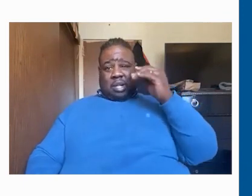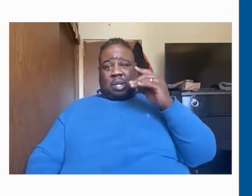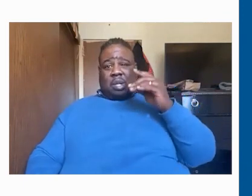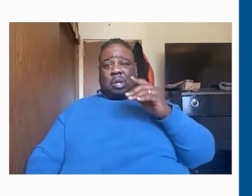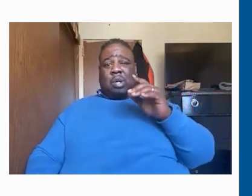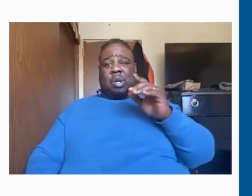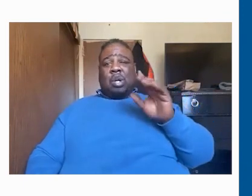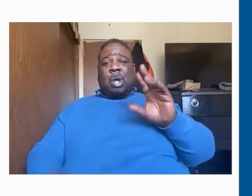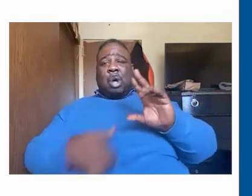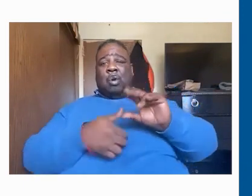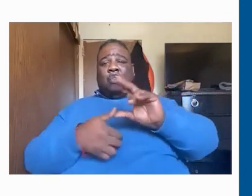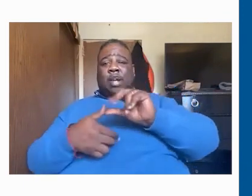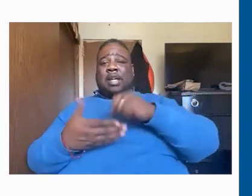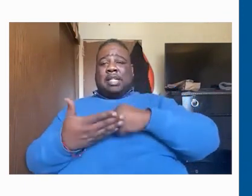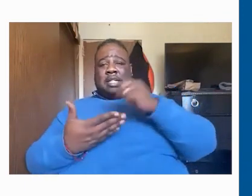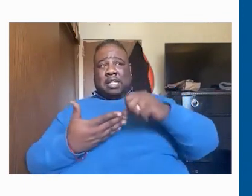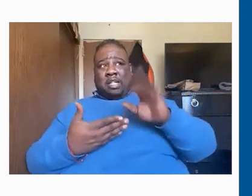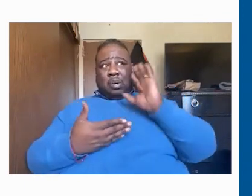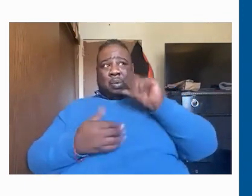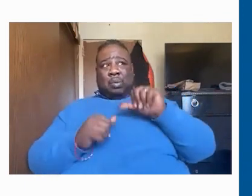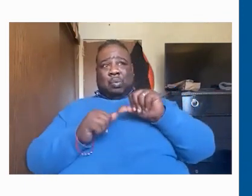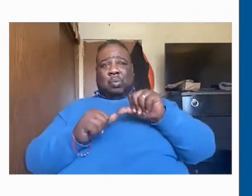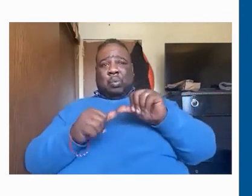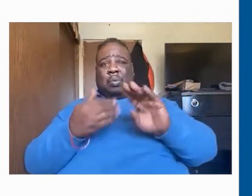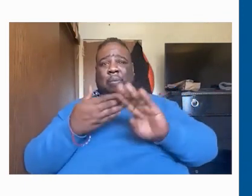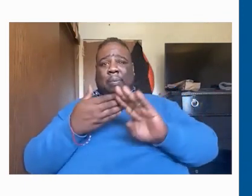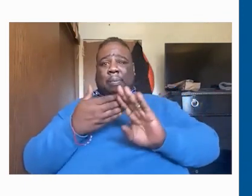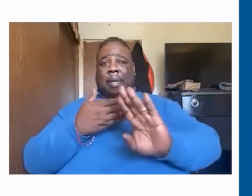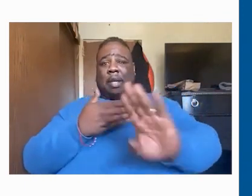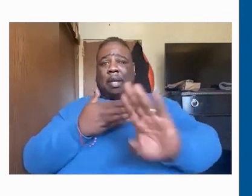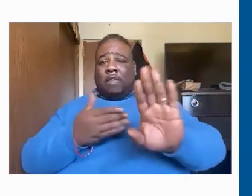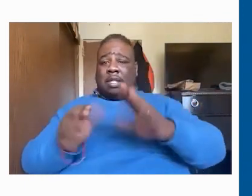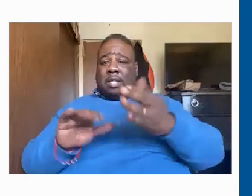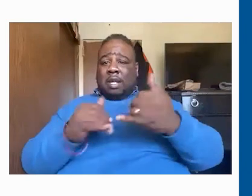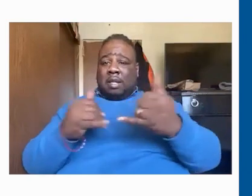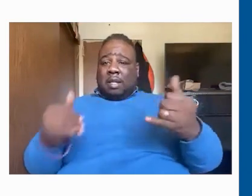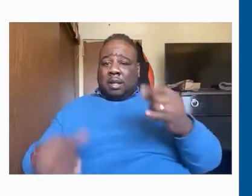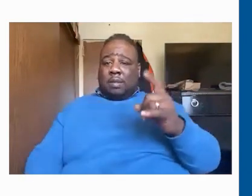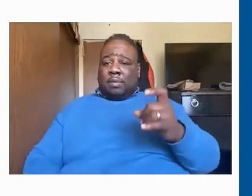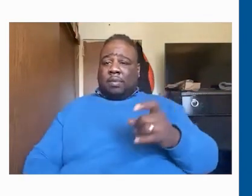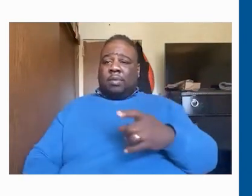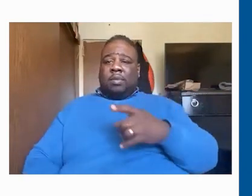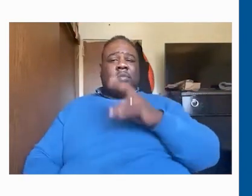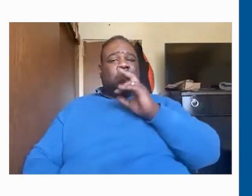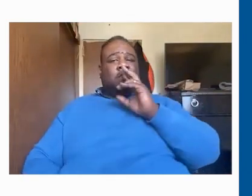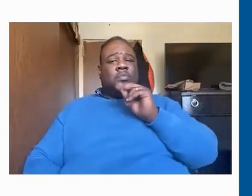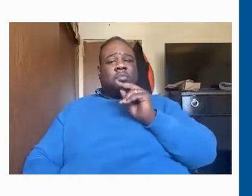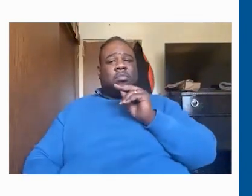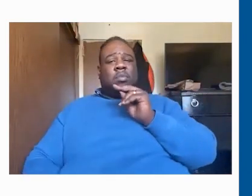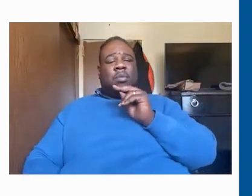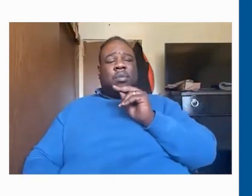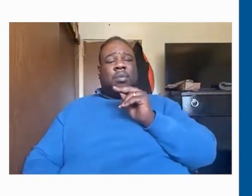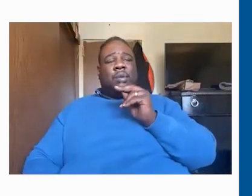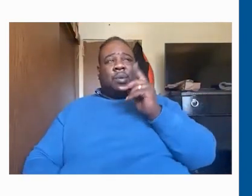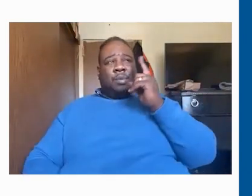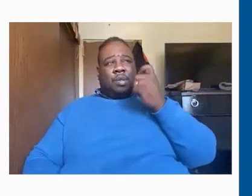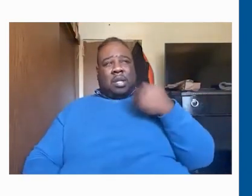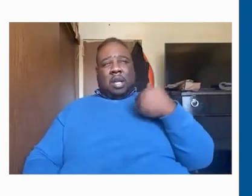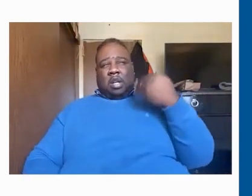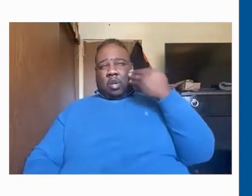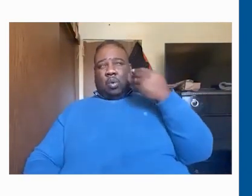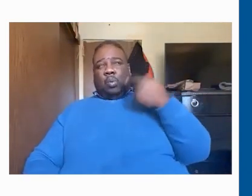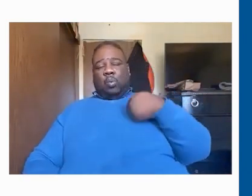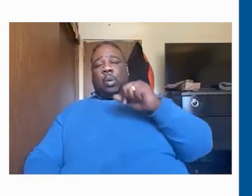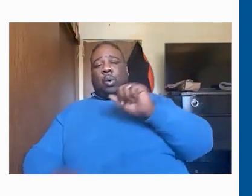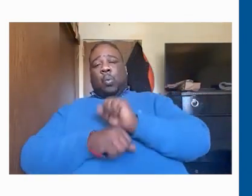climate change? Honestly, don't know. I know right now, because we work with National